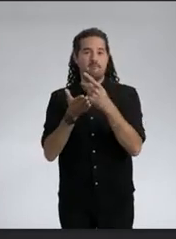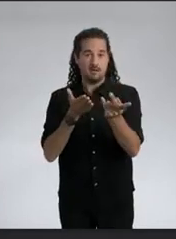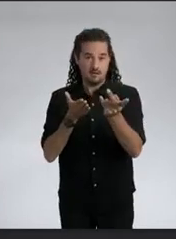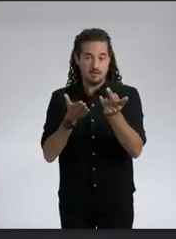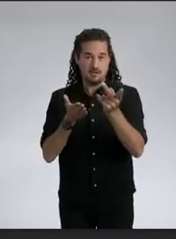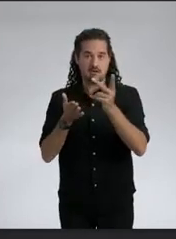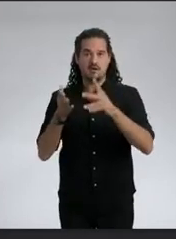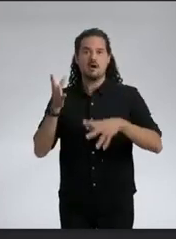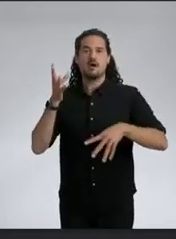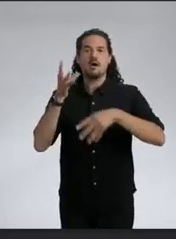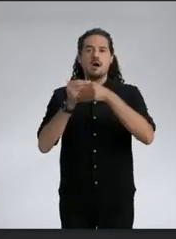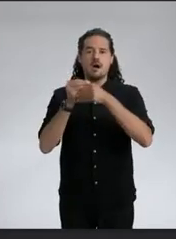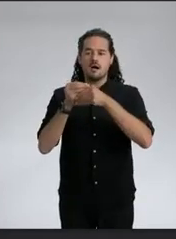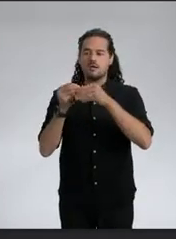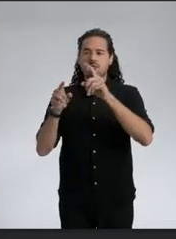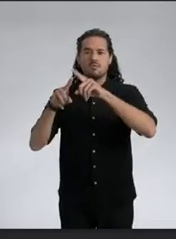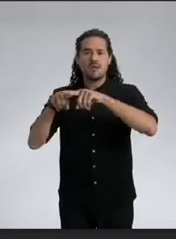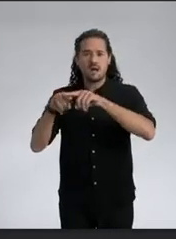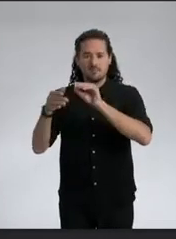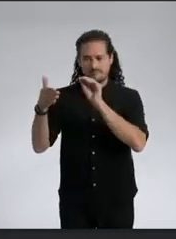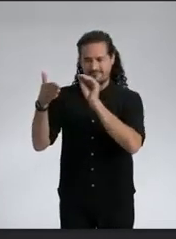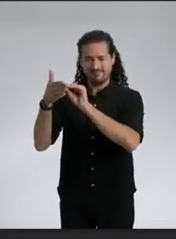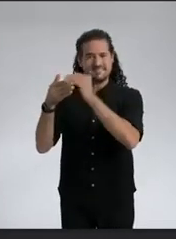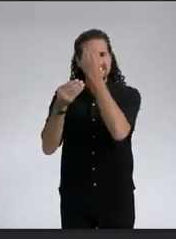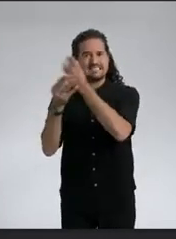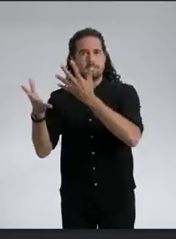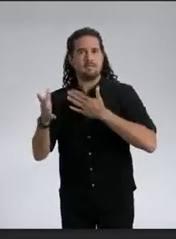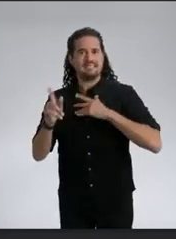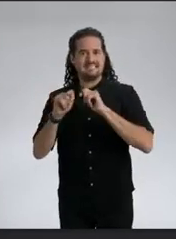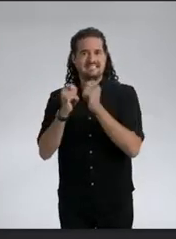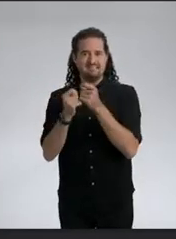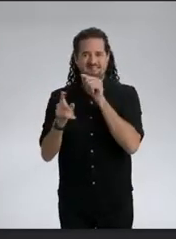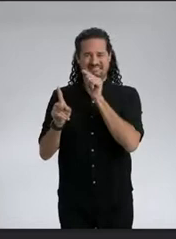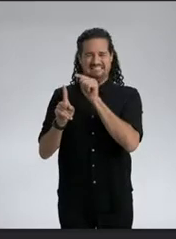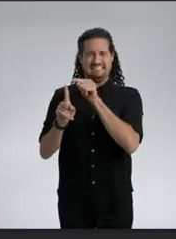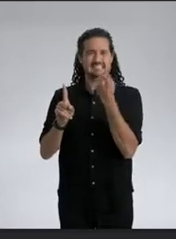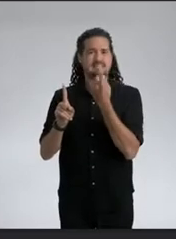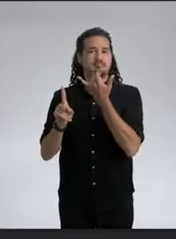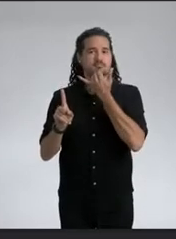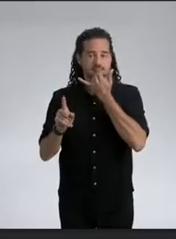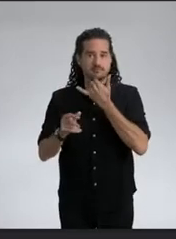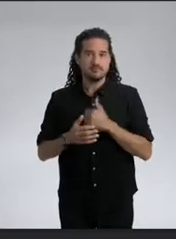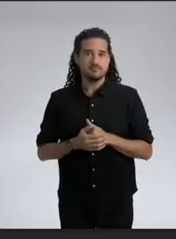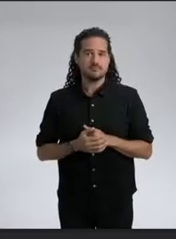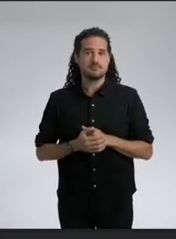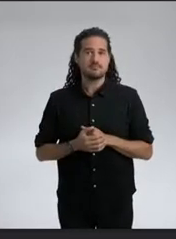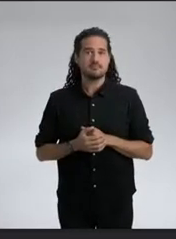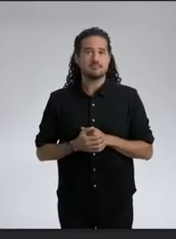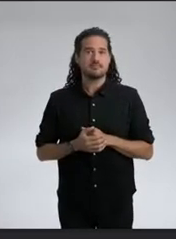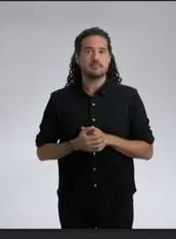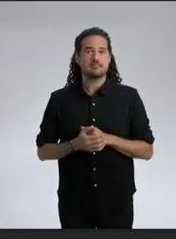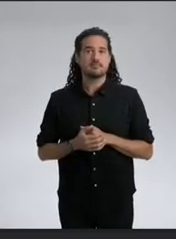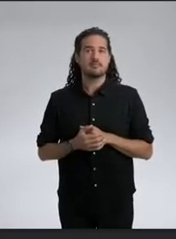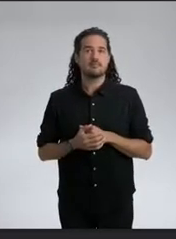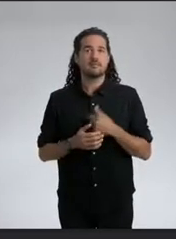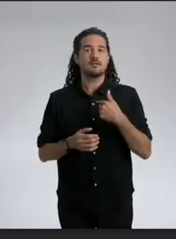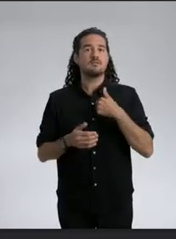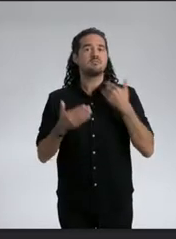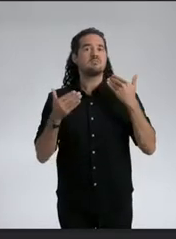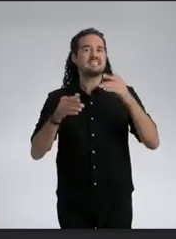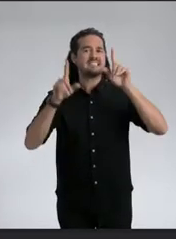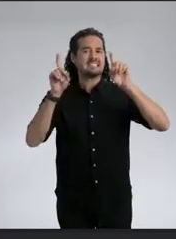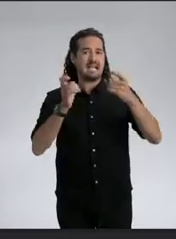rest of my team to see. To make sure things are just as I expect, I'll make use of the Test Again